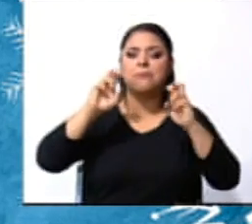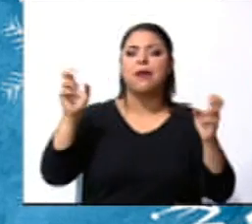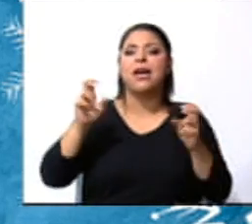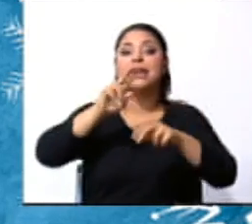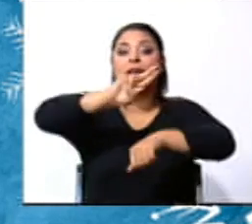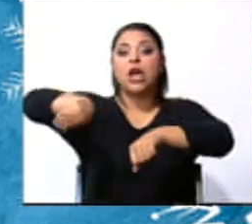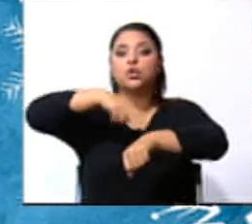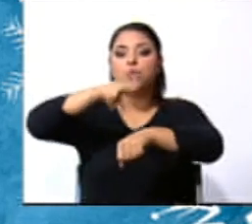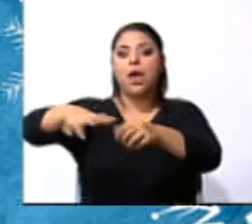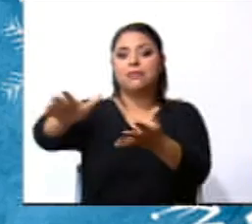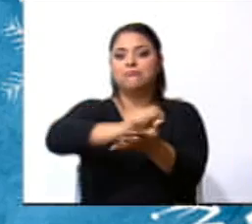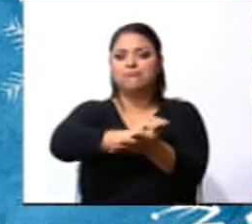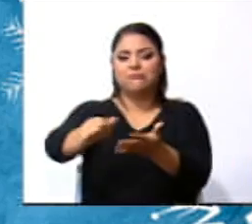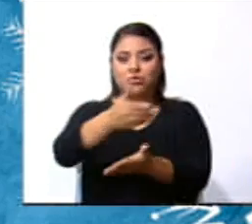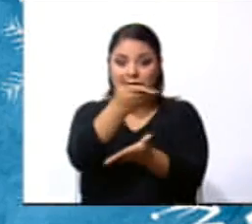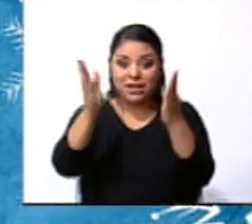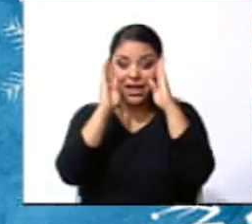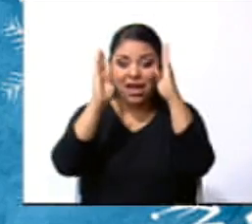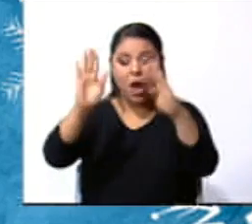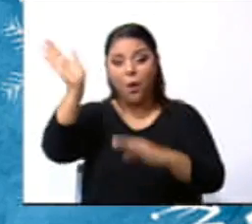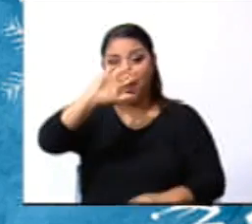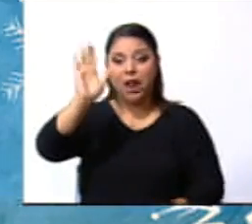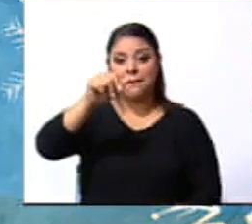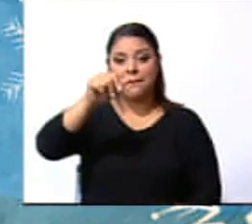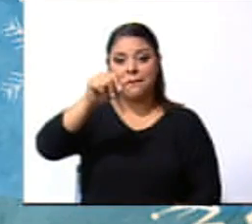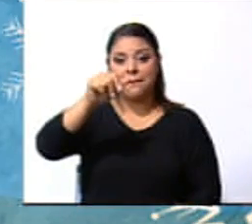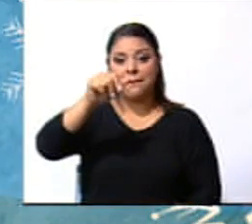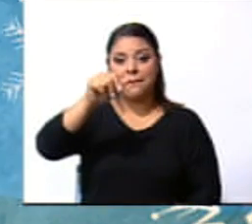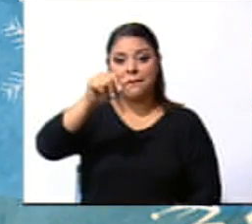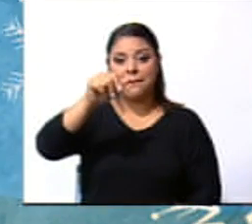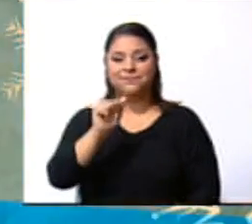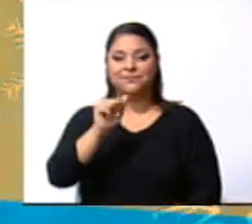pay attention to Paola. Hello, Paola!